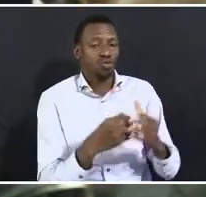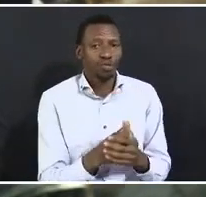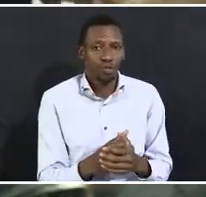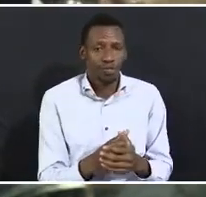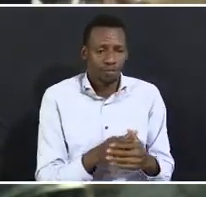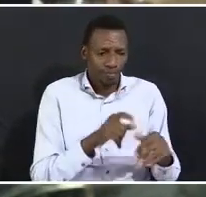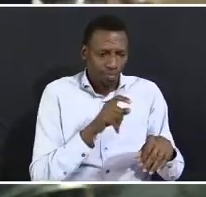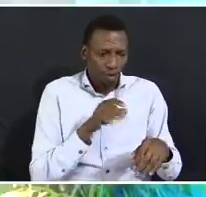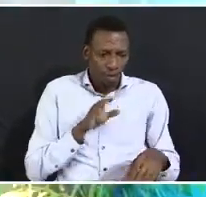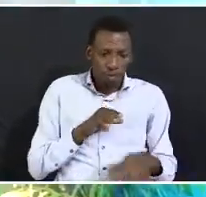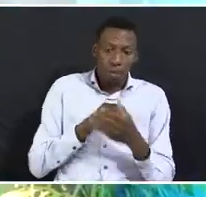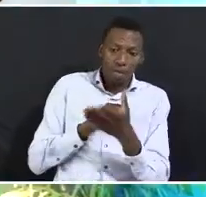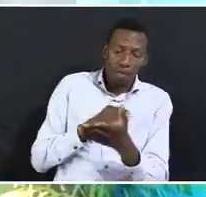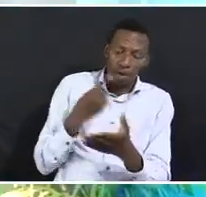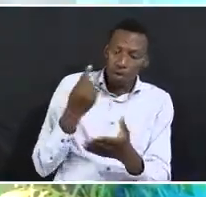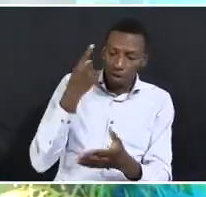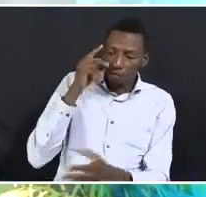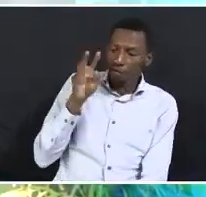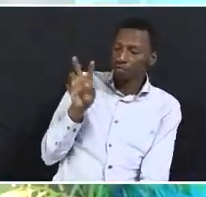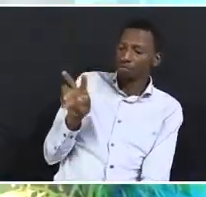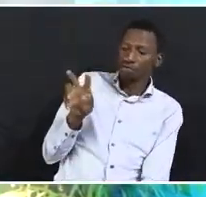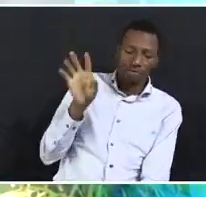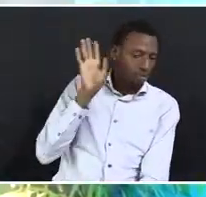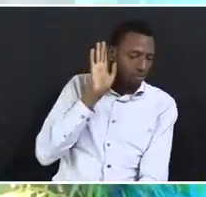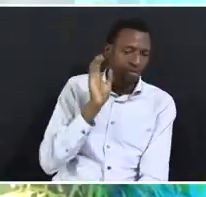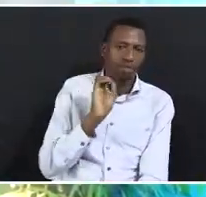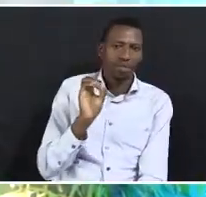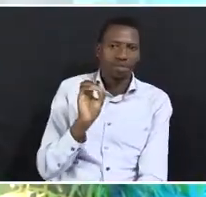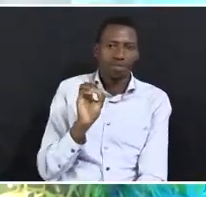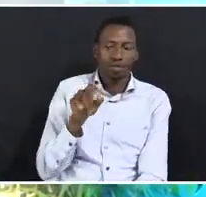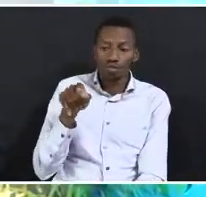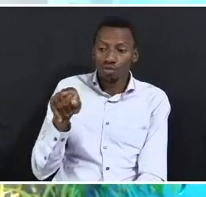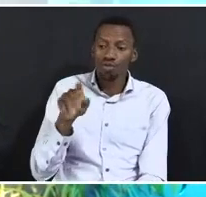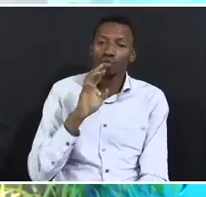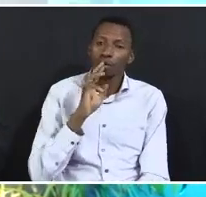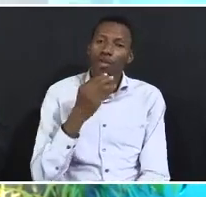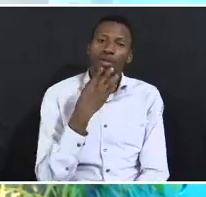That women are there to be seen and not to be heard. You are a typical Jew.